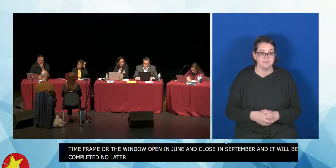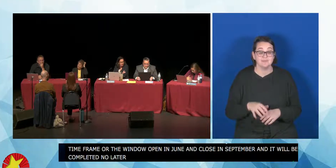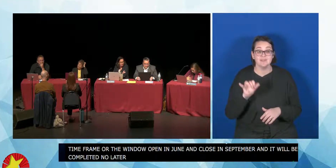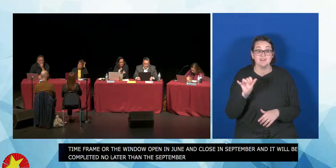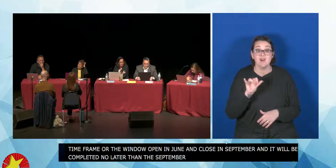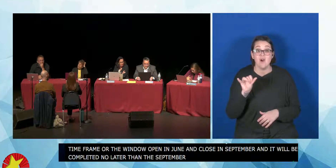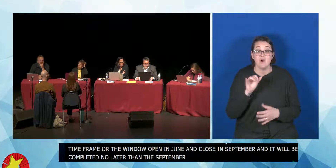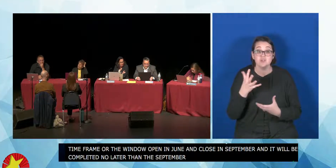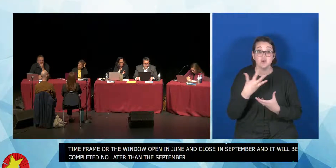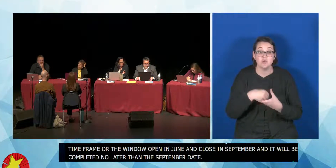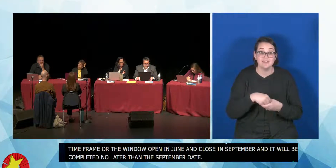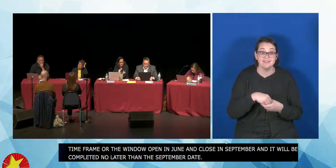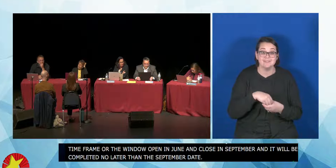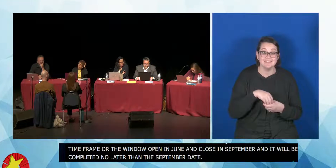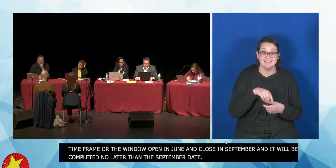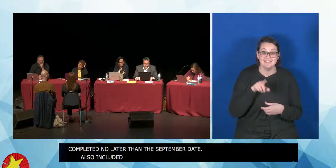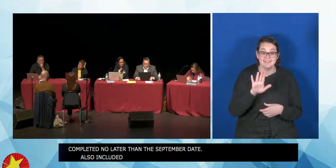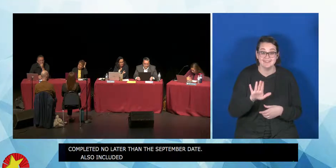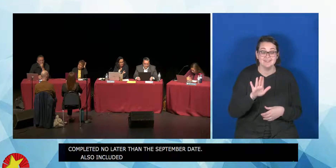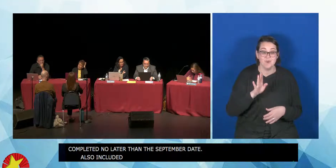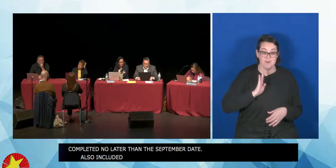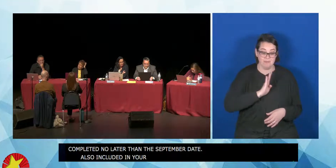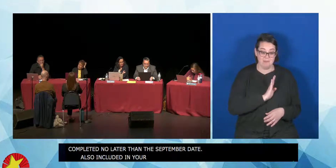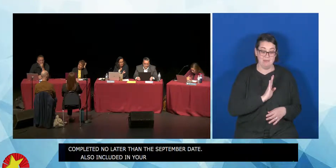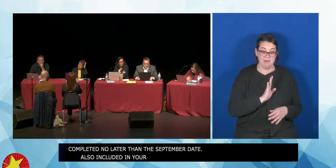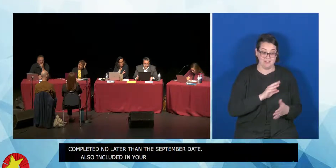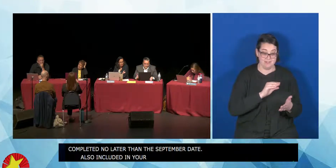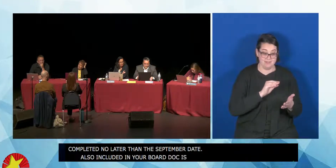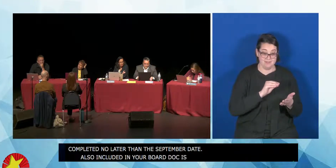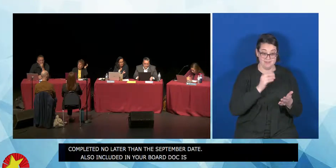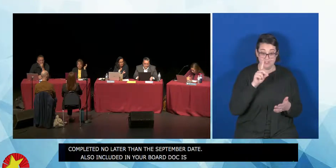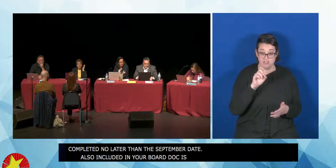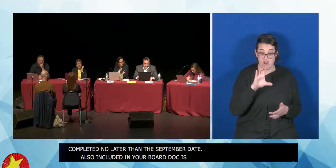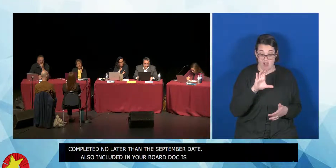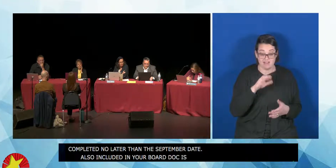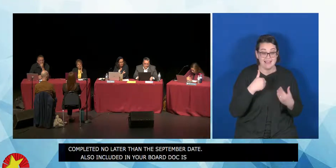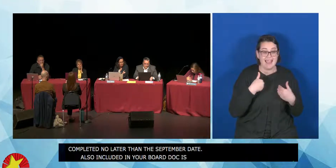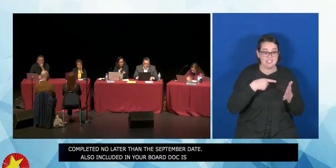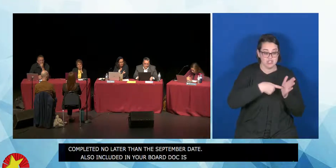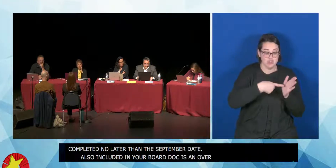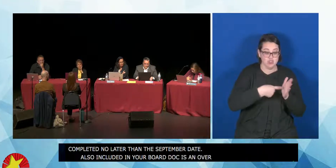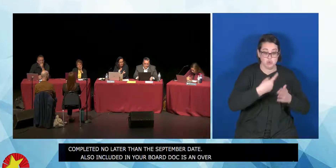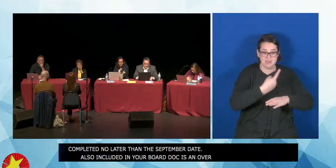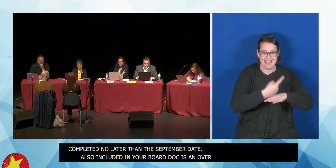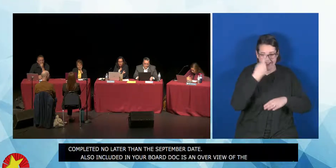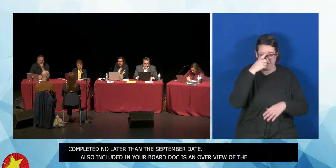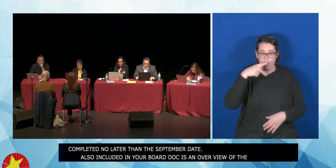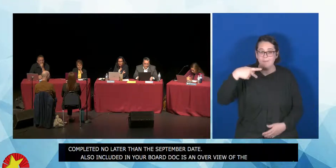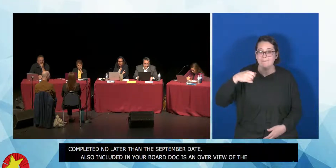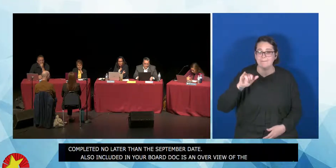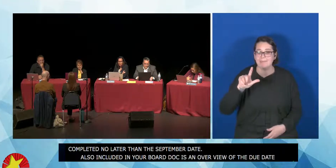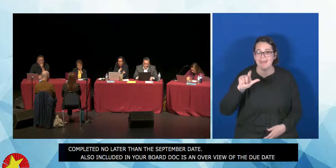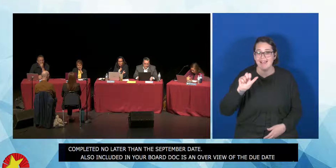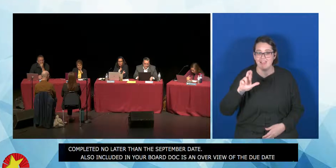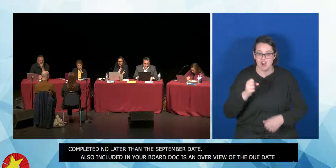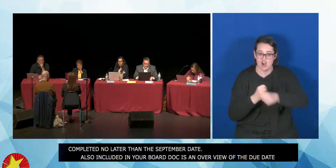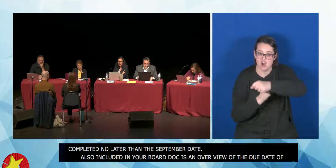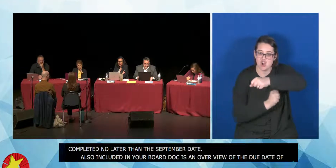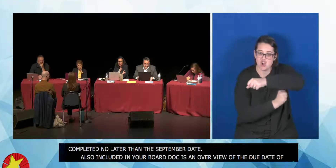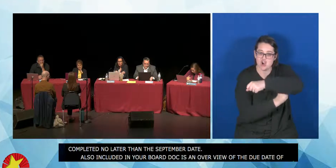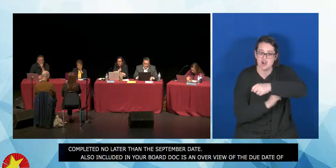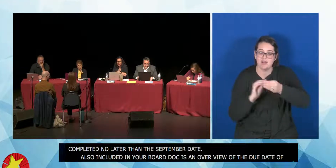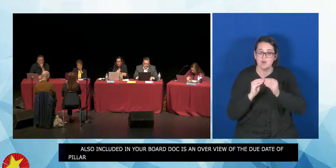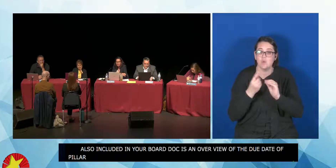Also included in your board docs is an overview of the due dates for Pillar 1. We have